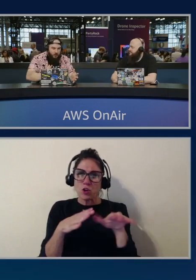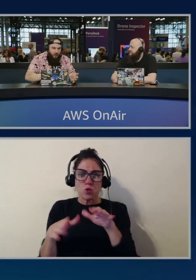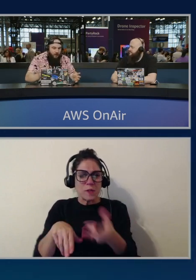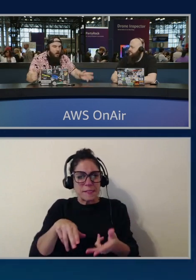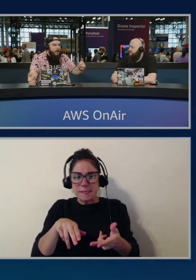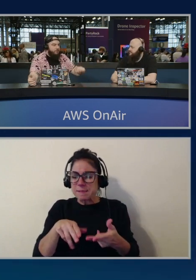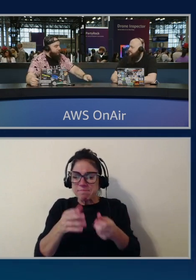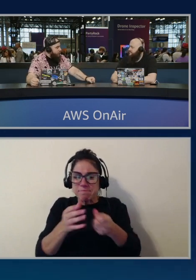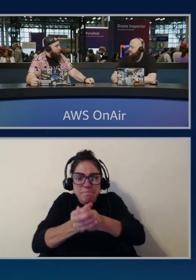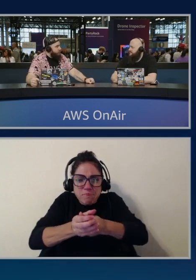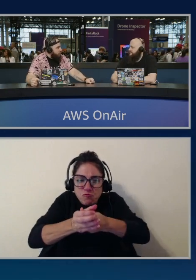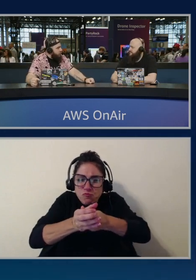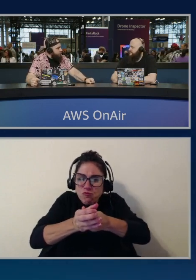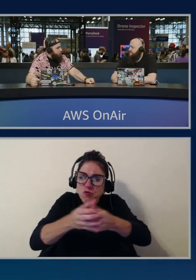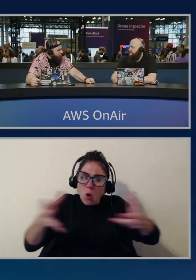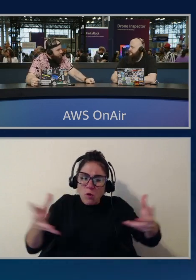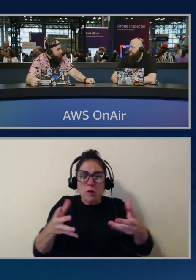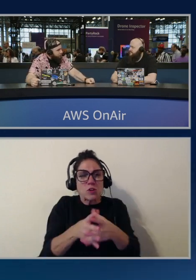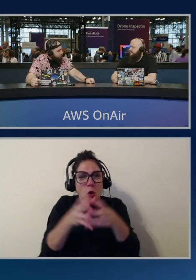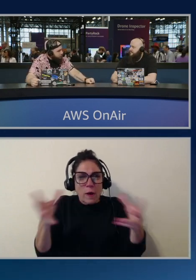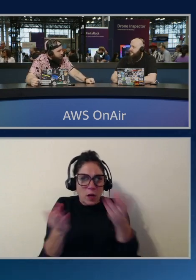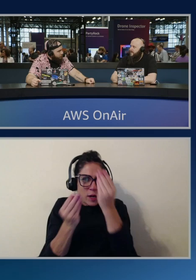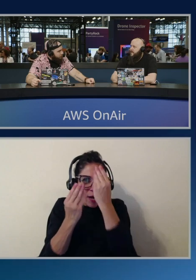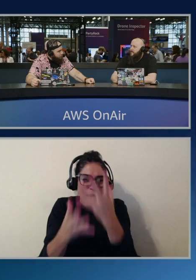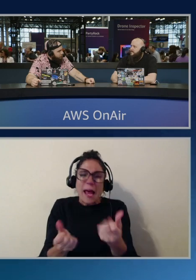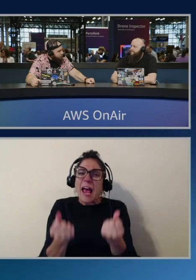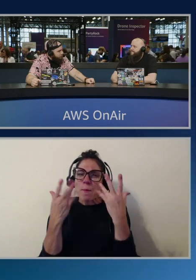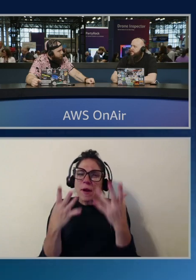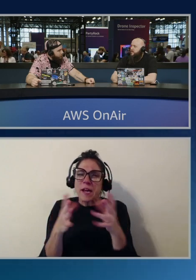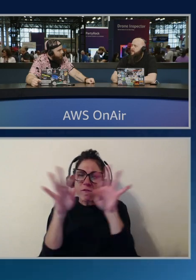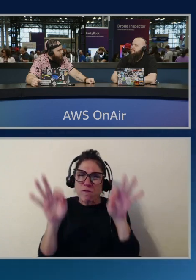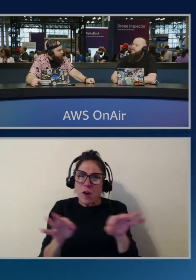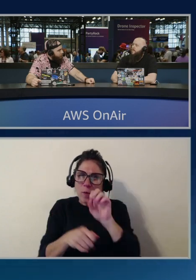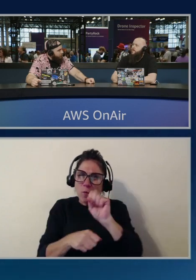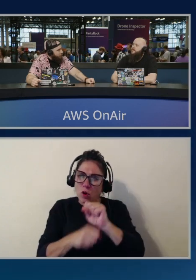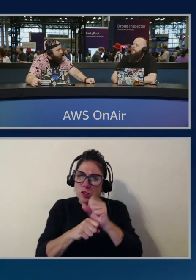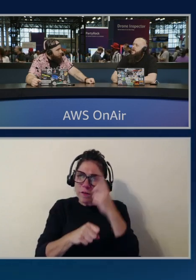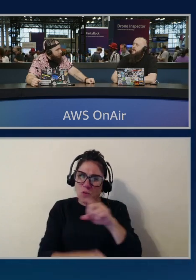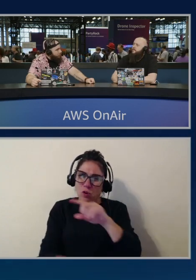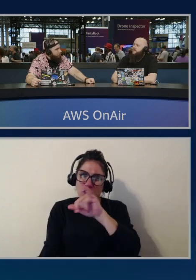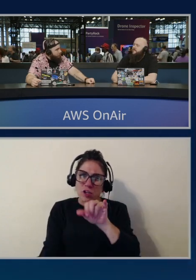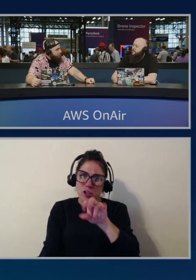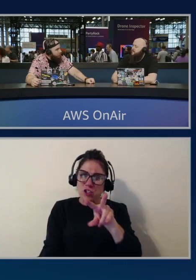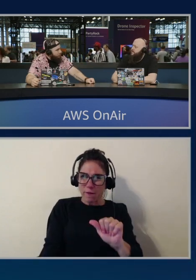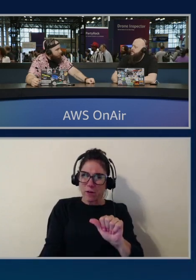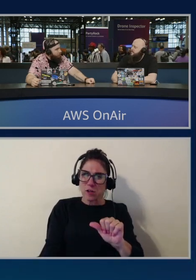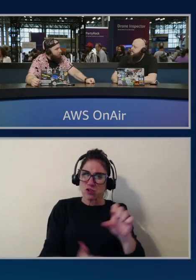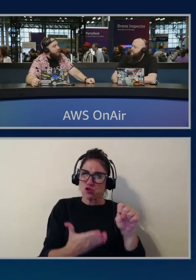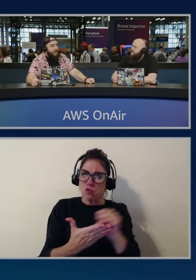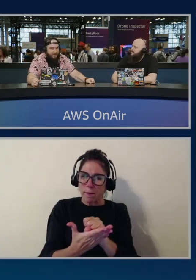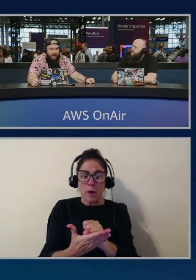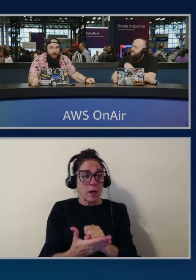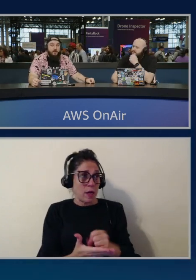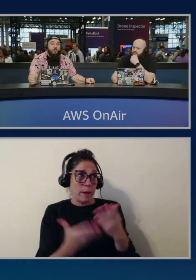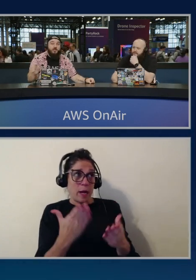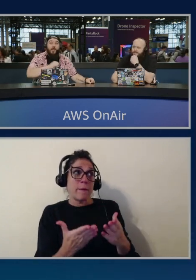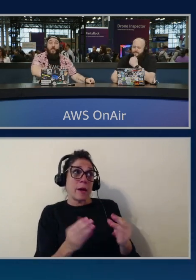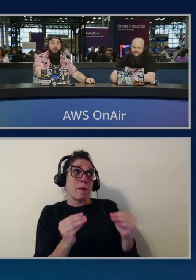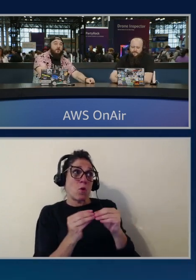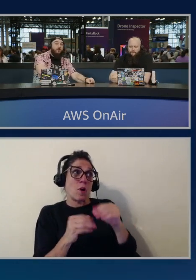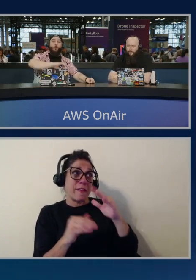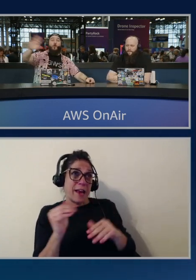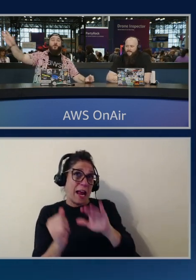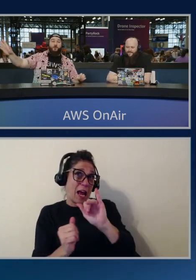so much data. How many frameworks are there for JavaScript? Probably more than there are IPv4 addresses. Exactly. So there's